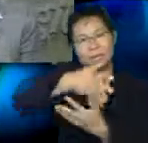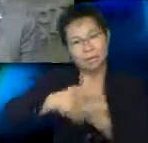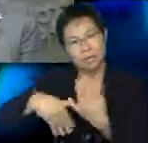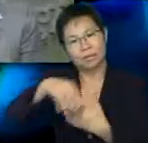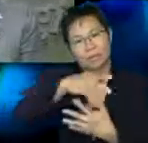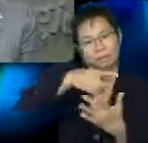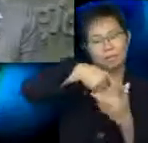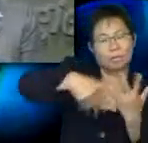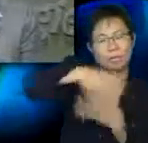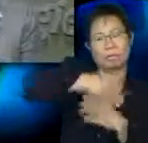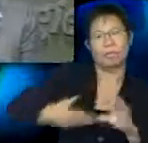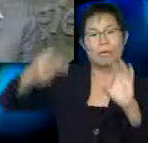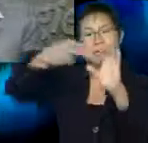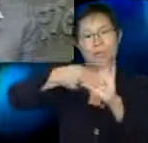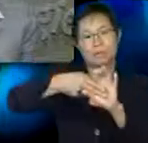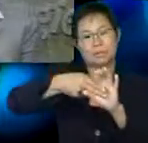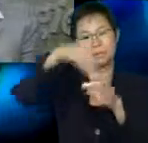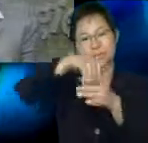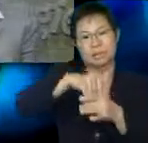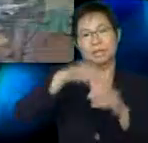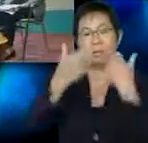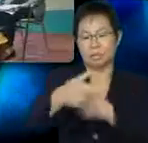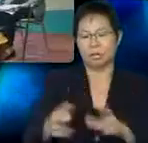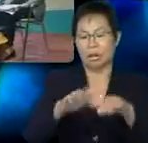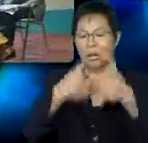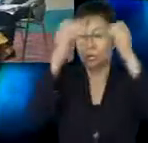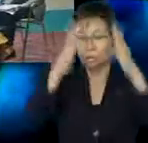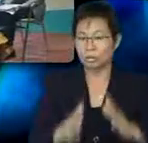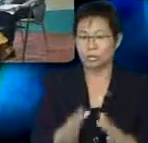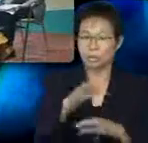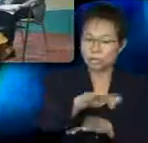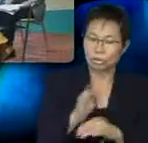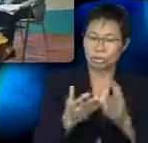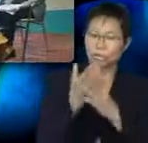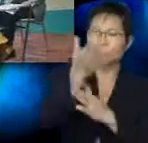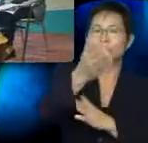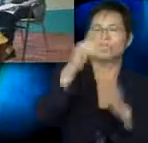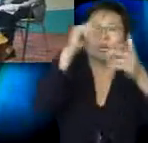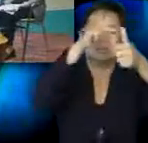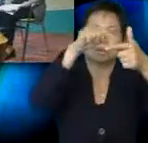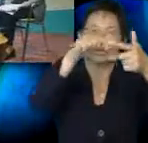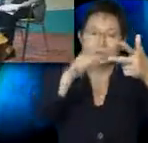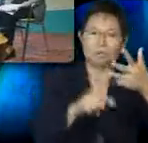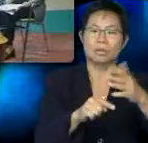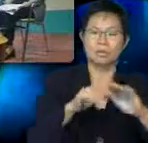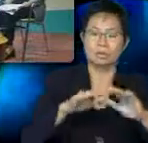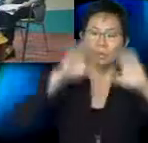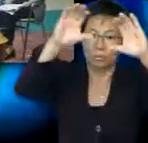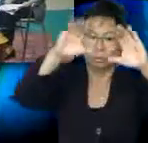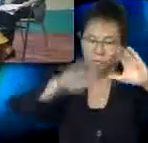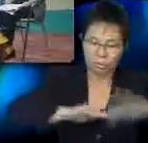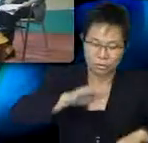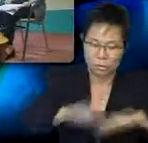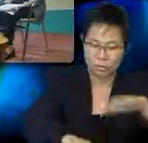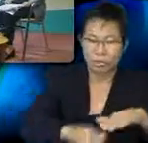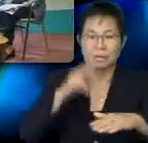participation in his classroom. Now, notice how the teacher allows for choice through a series of steps. You will see that